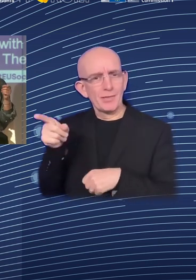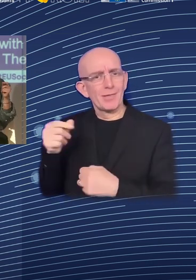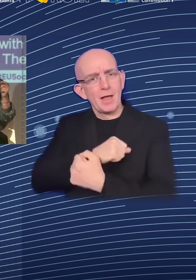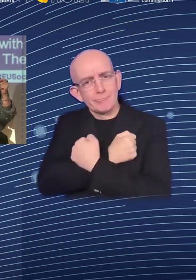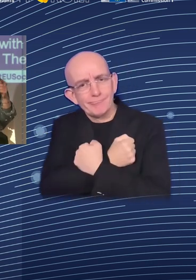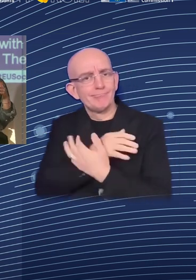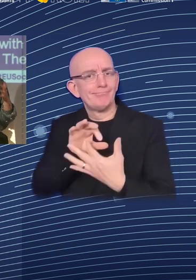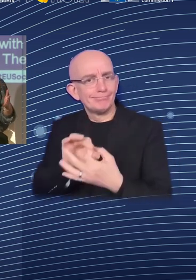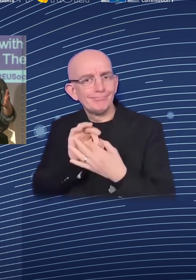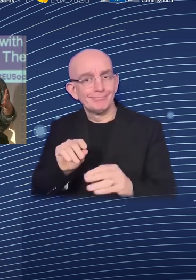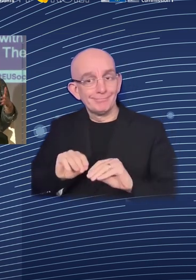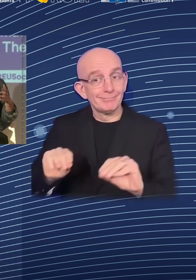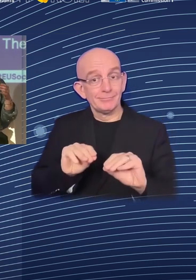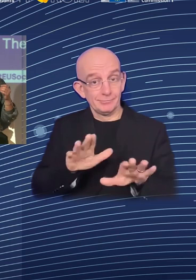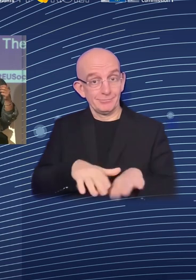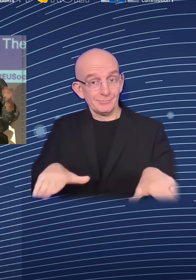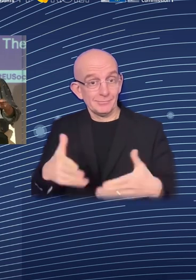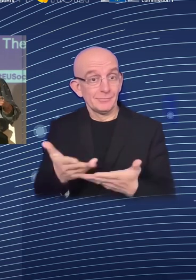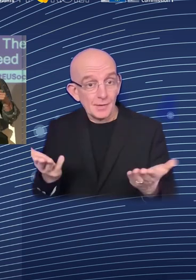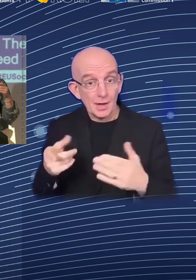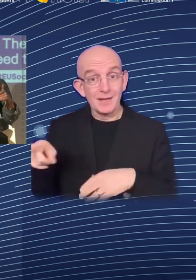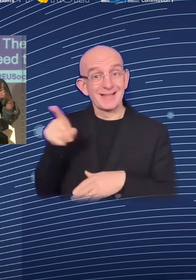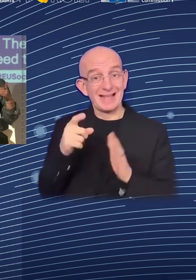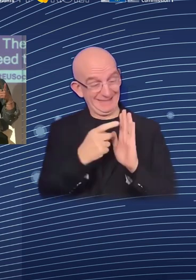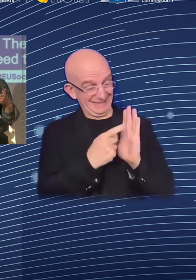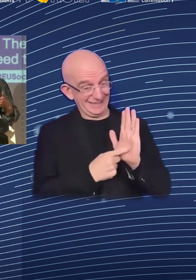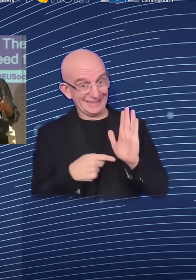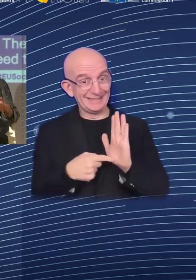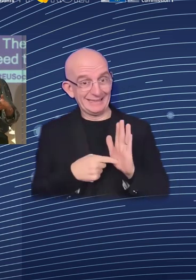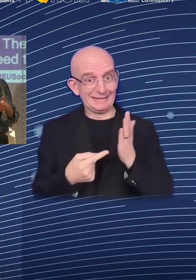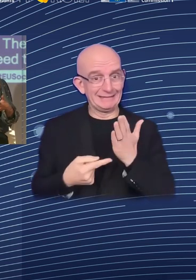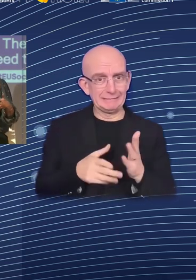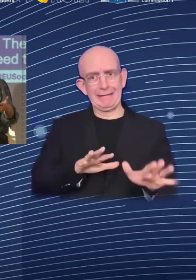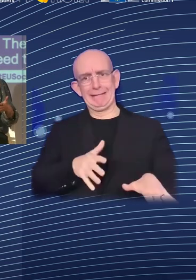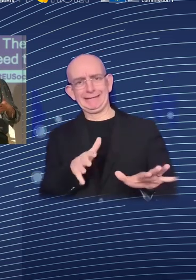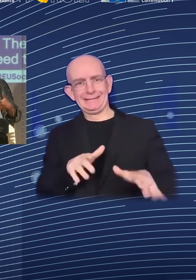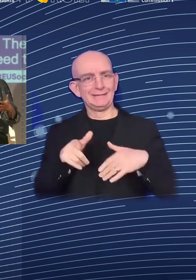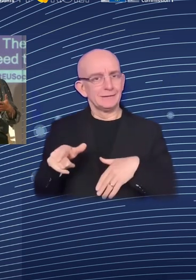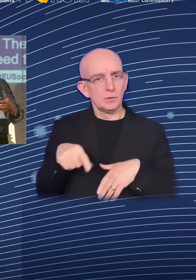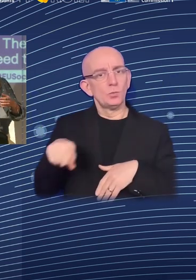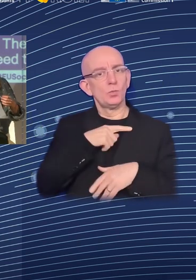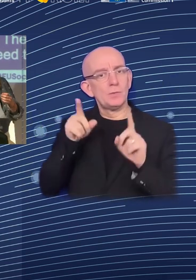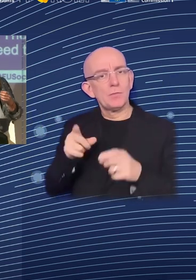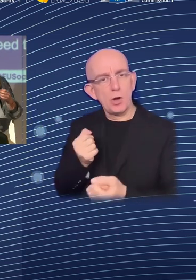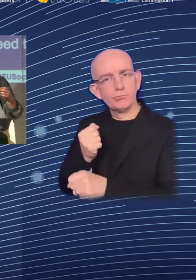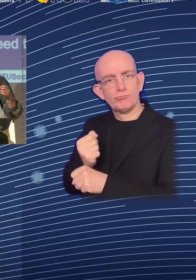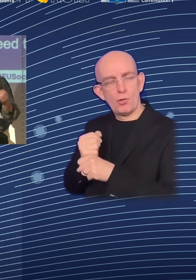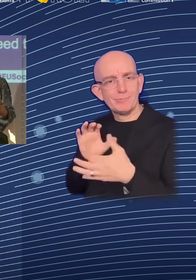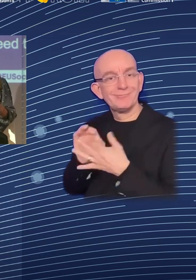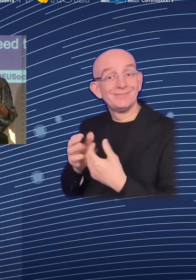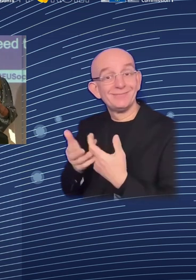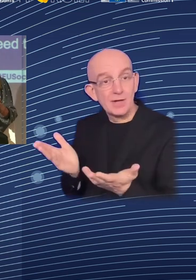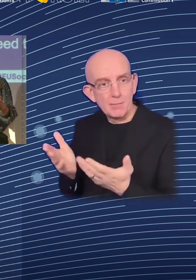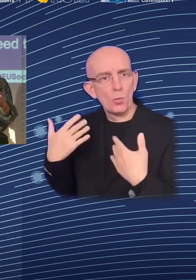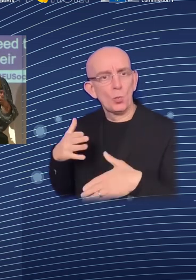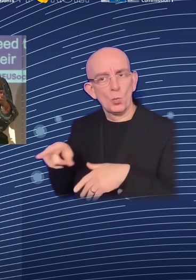because it's a strong potential of them. They really like their kids. They really want to do their work good and well. But we